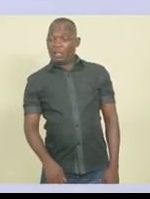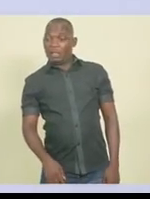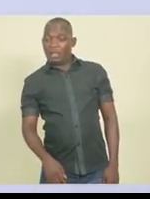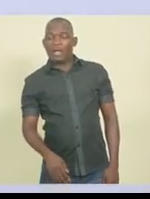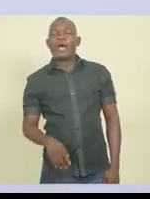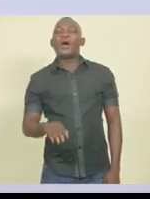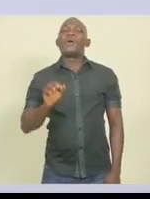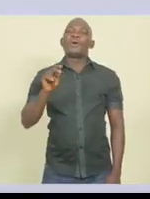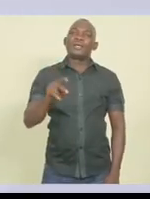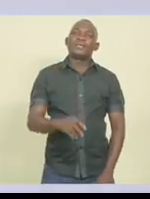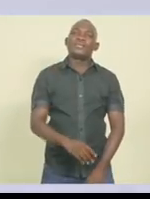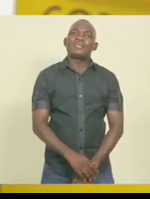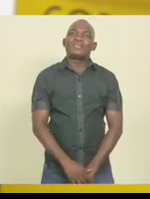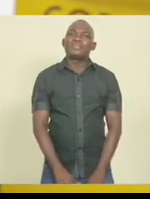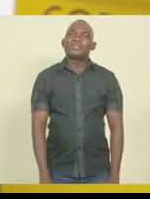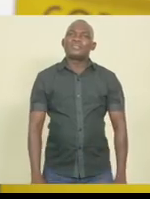Okay.